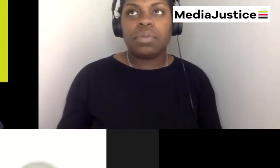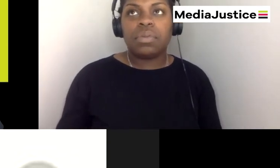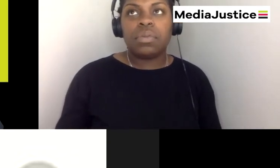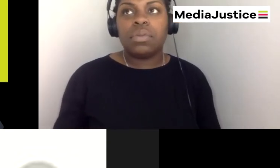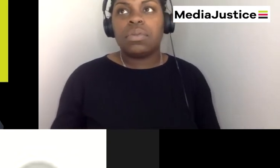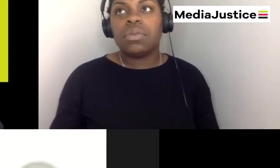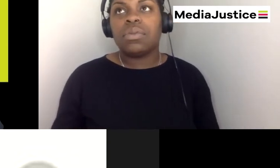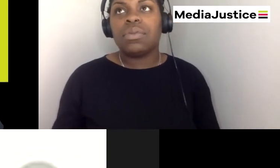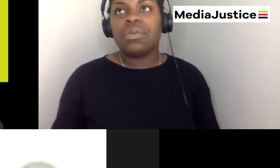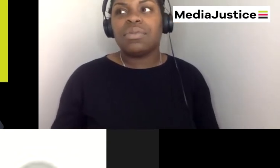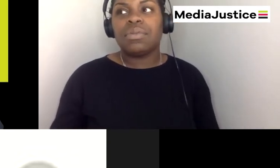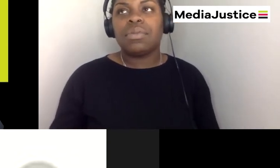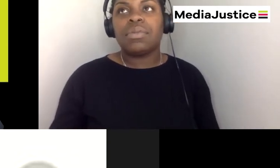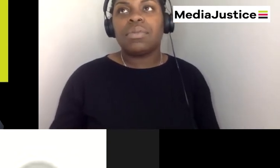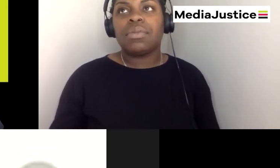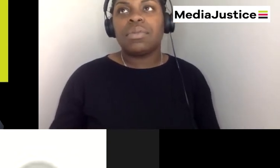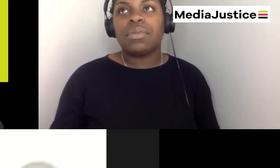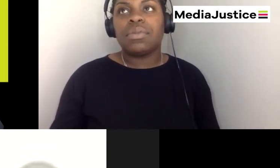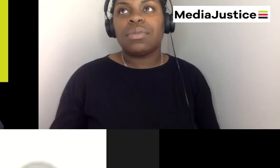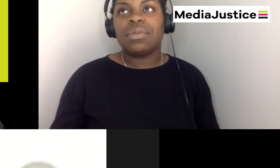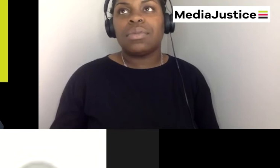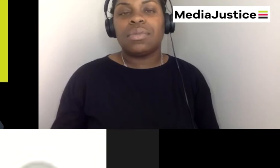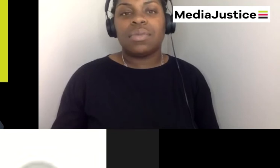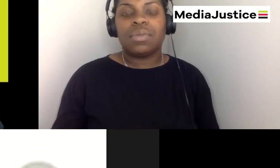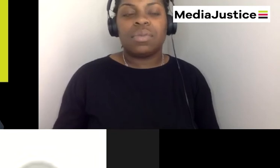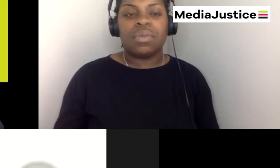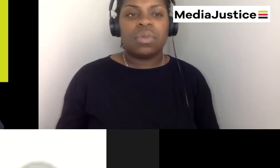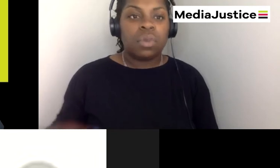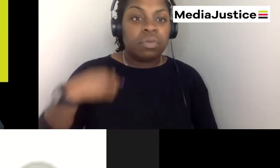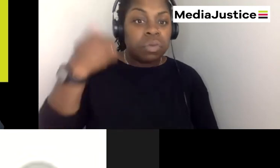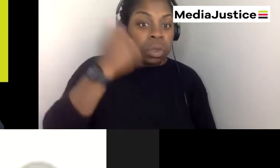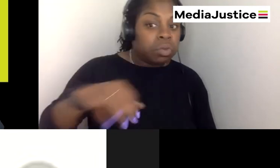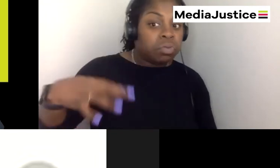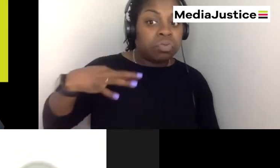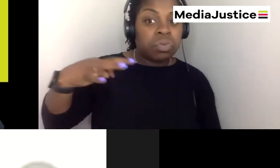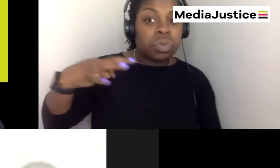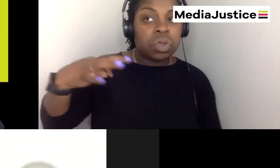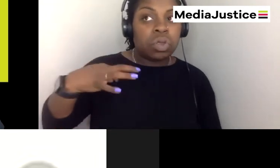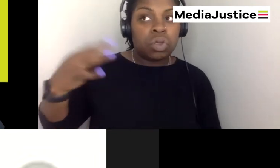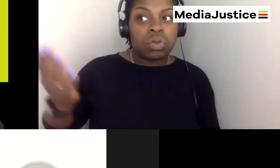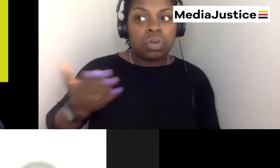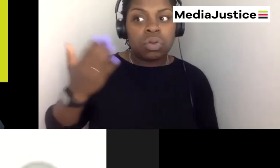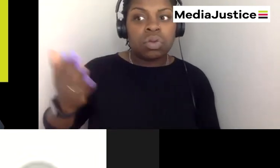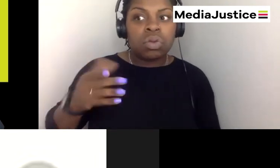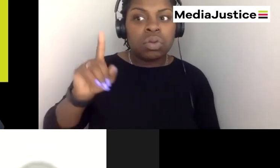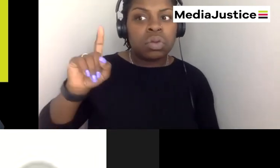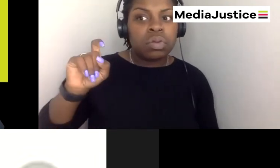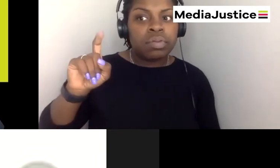Do we have any volunteers here?